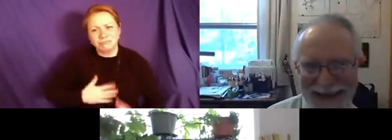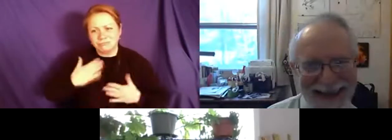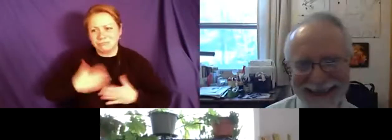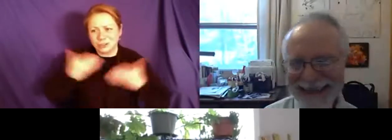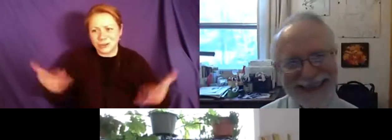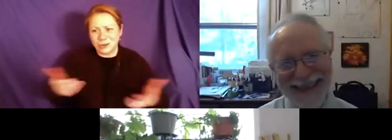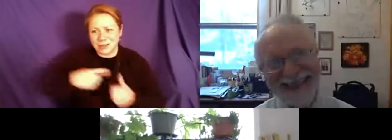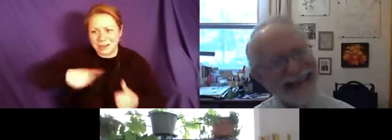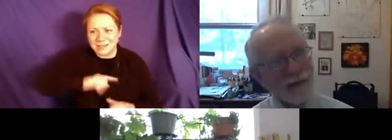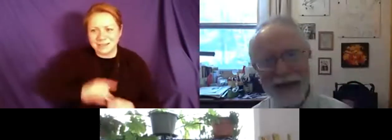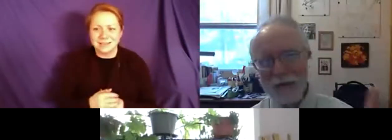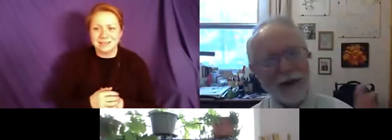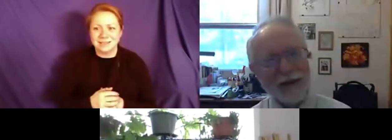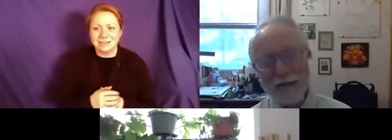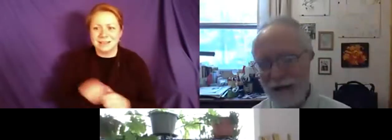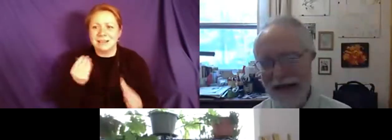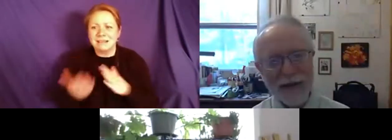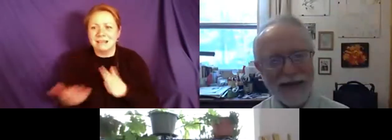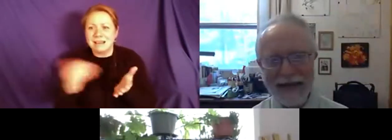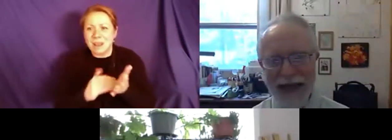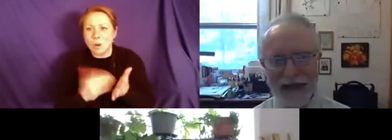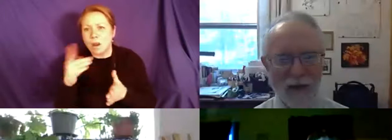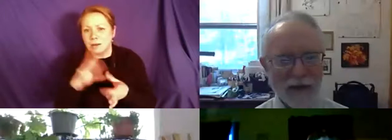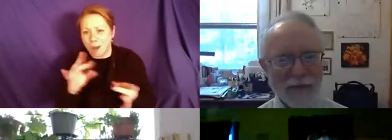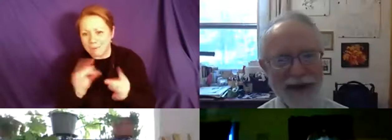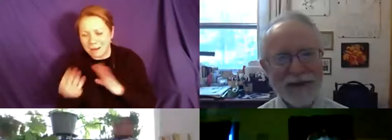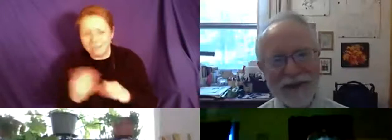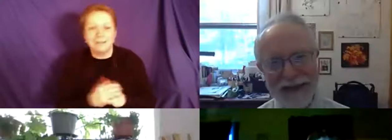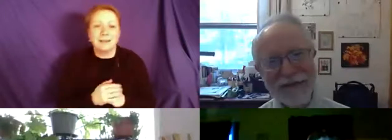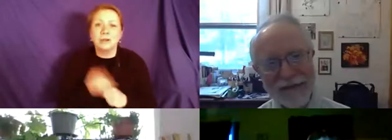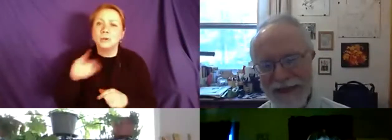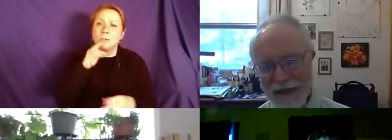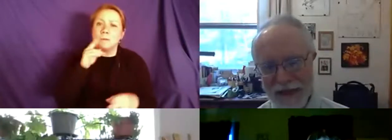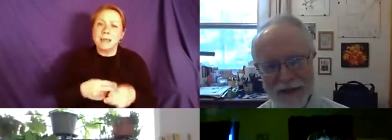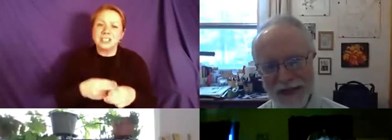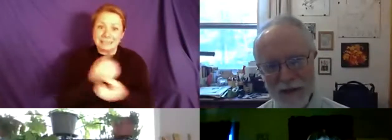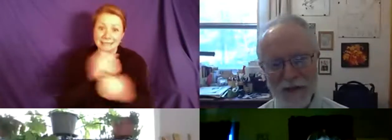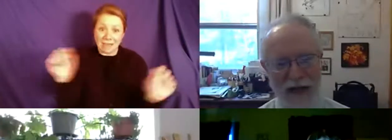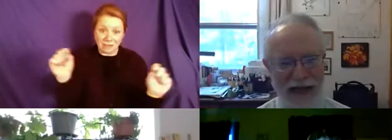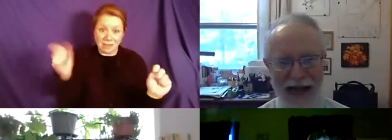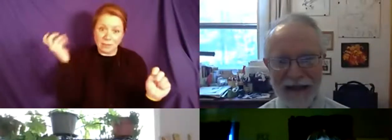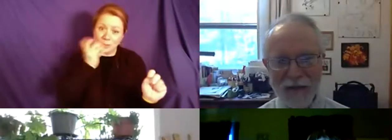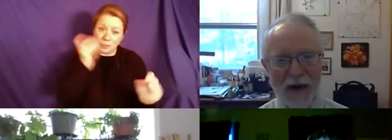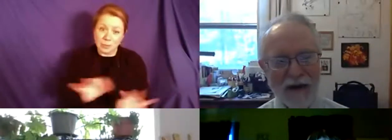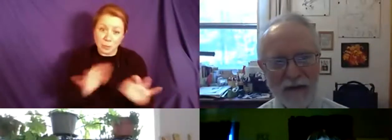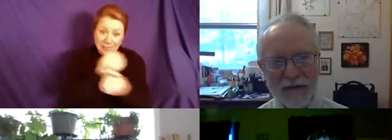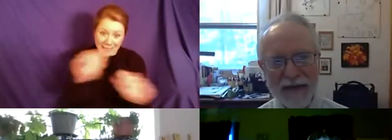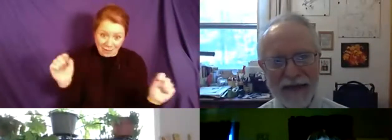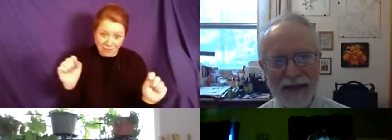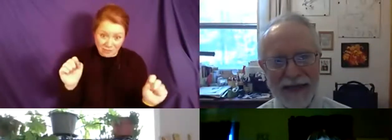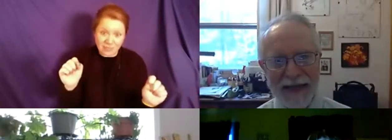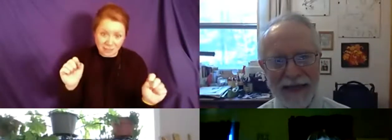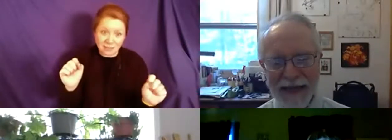know, I will make one small comment. And, you know, when you mention safety as such an issue on the part of